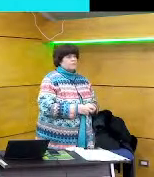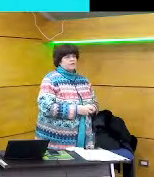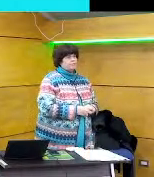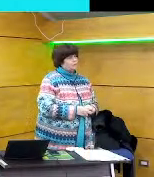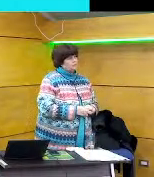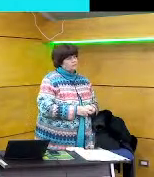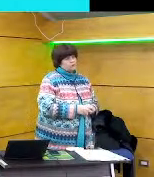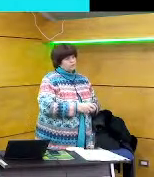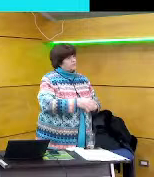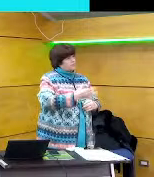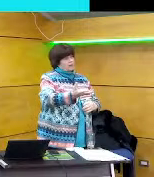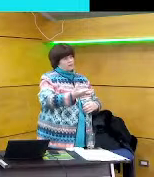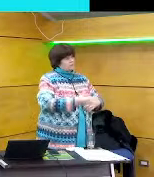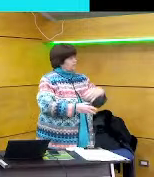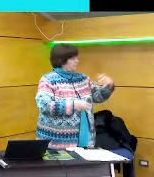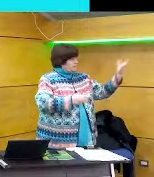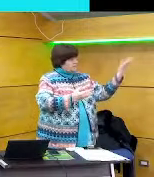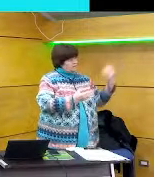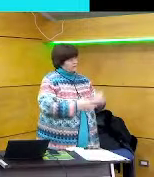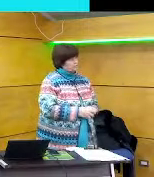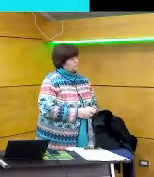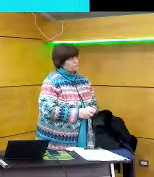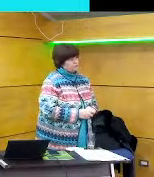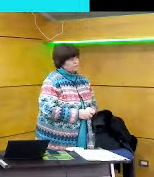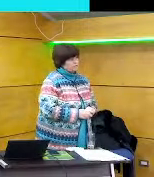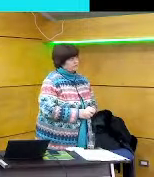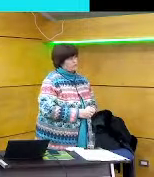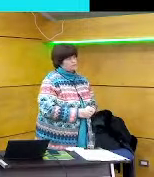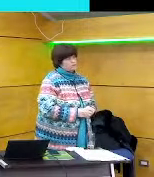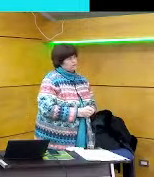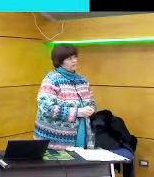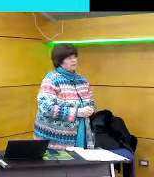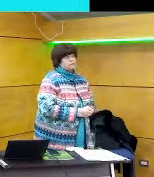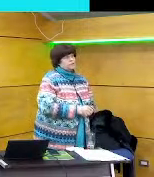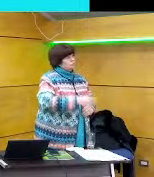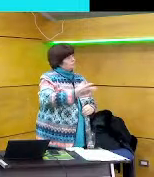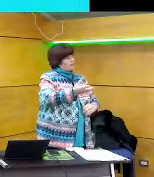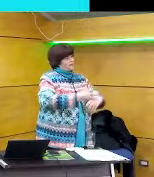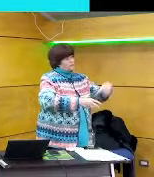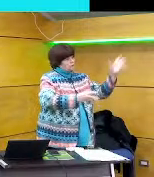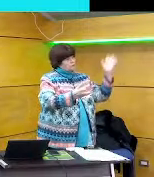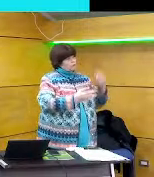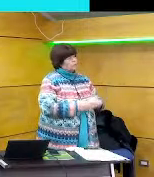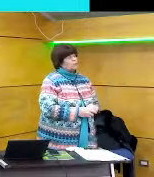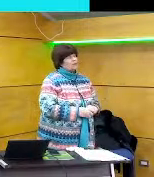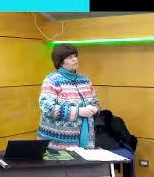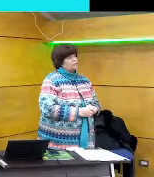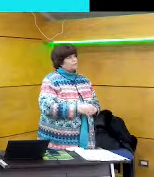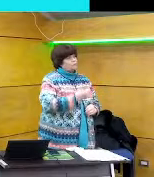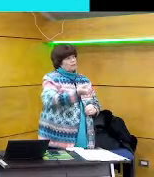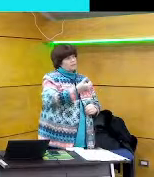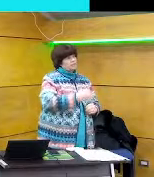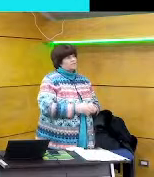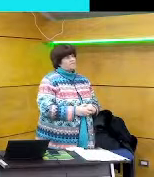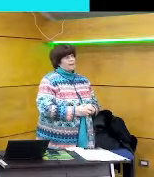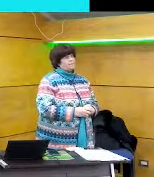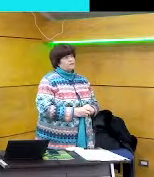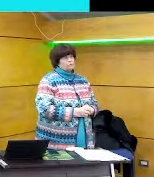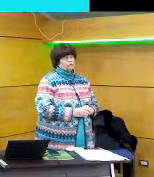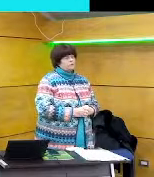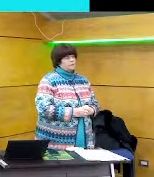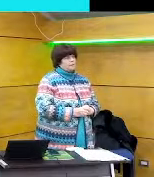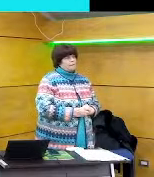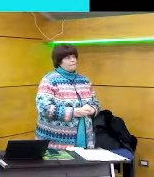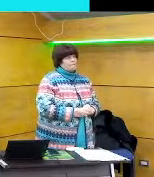they're 3 and 4 years old to colors and images in English or Spanish or whatever you want to zap